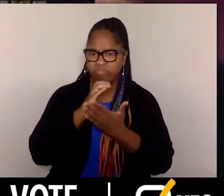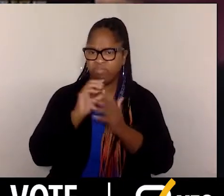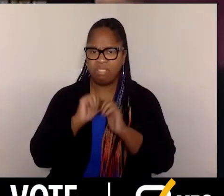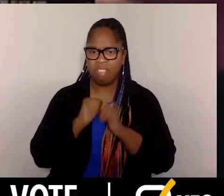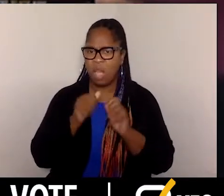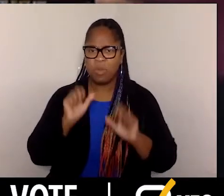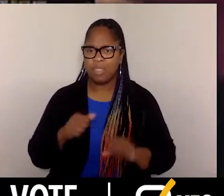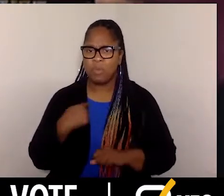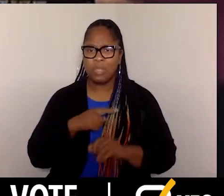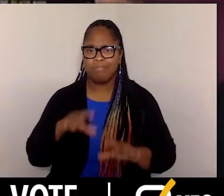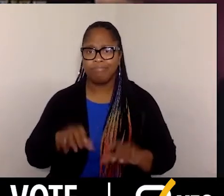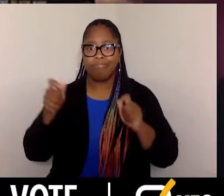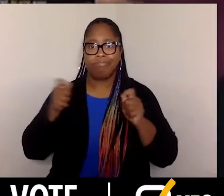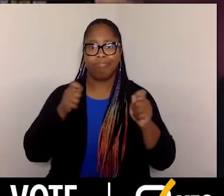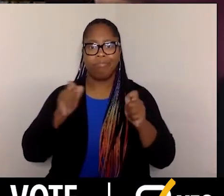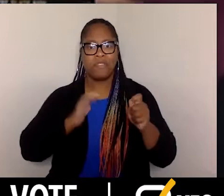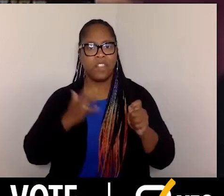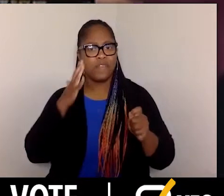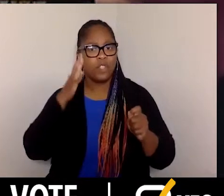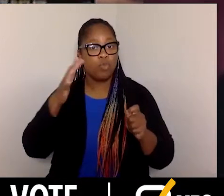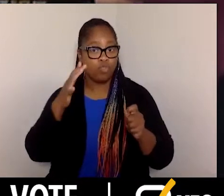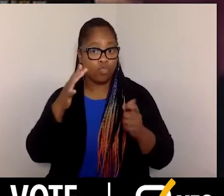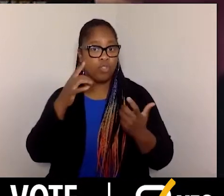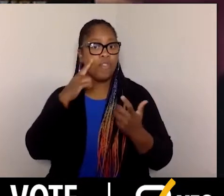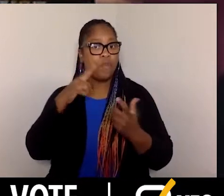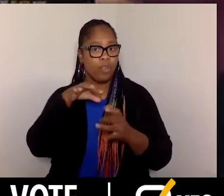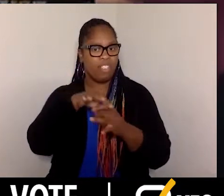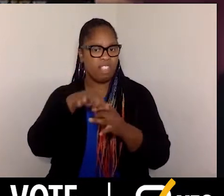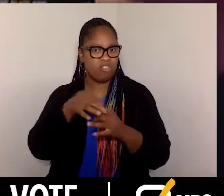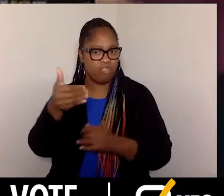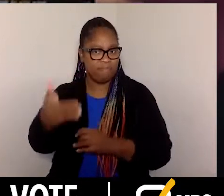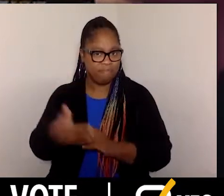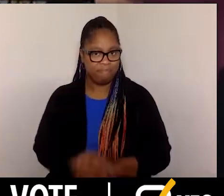our future in this upcoming election.